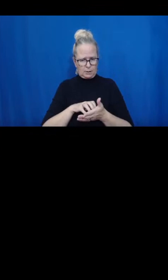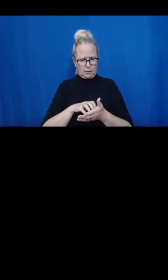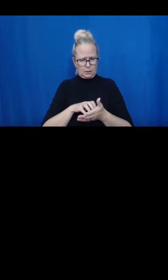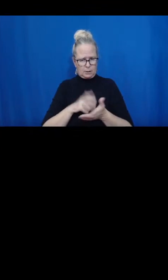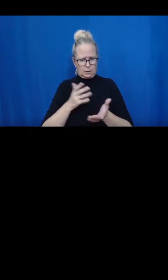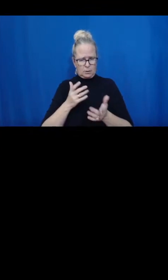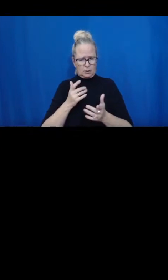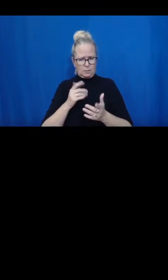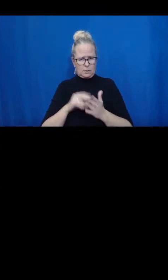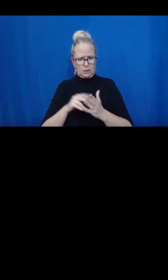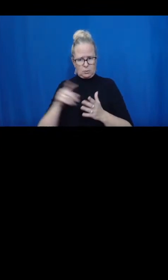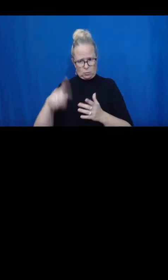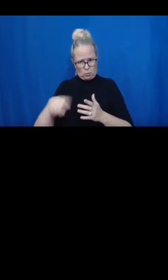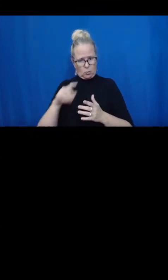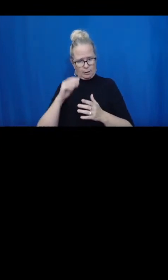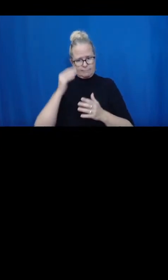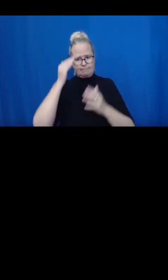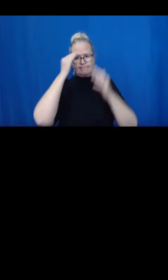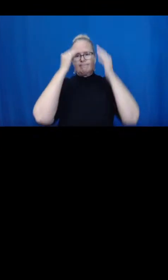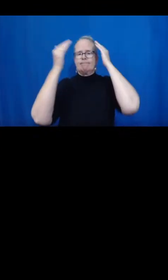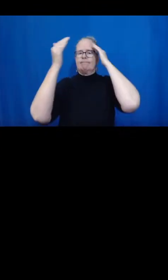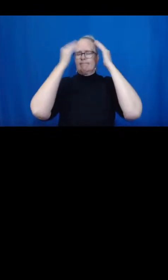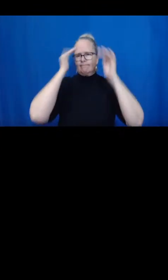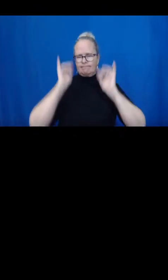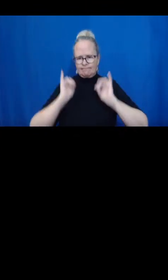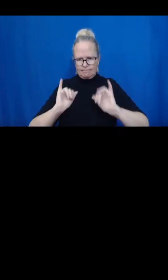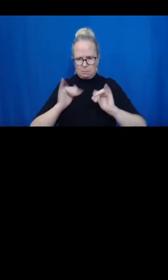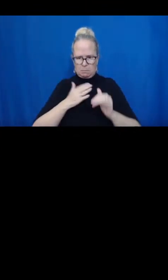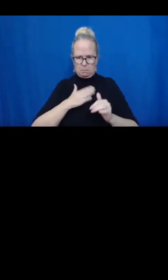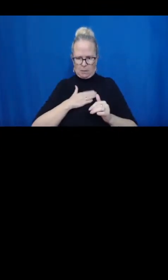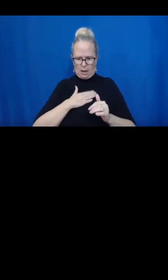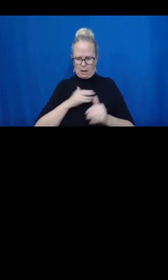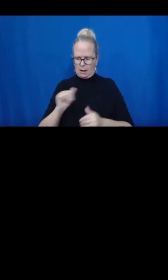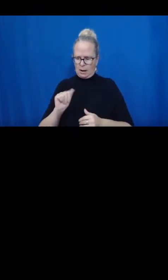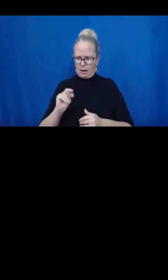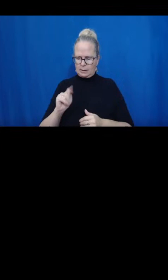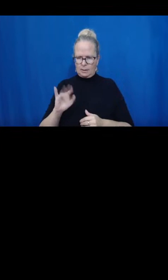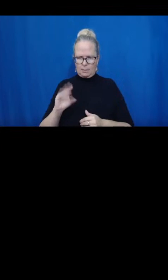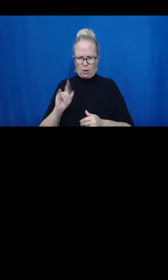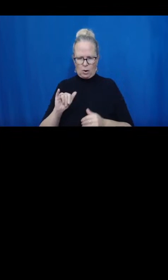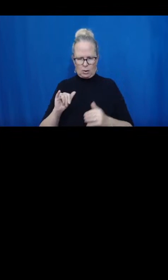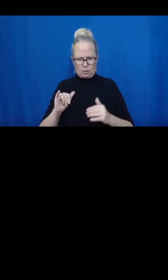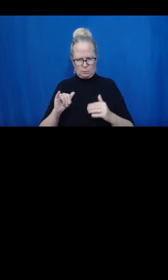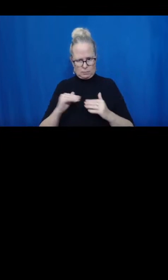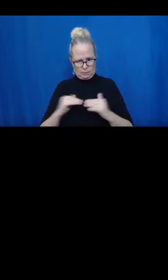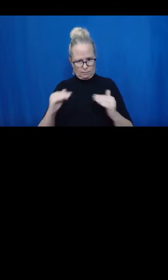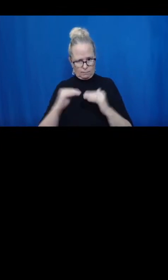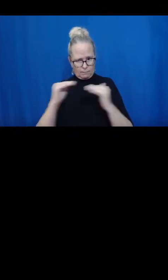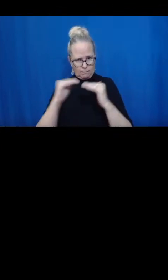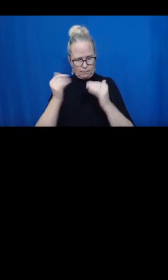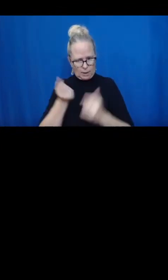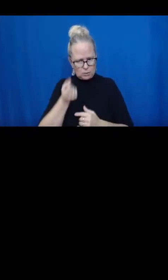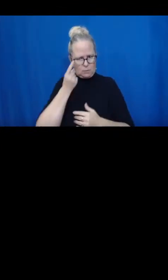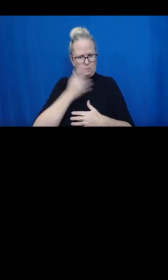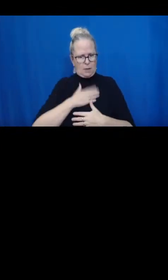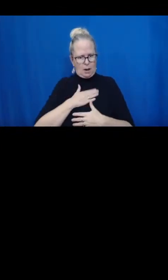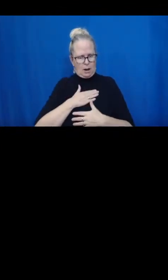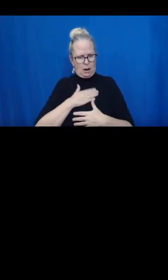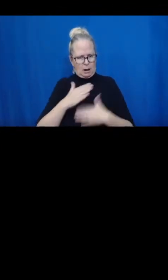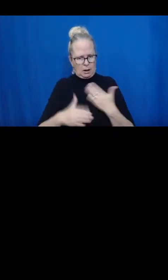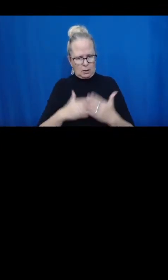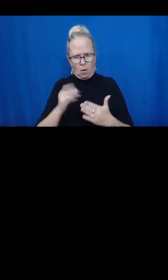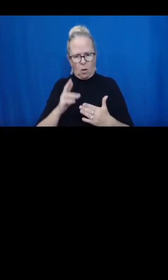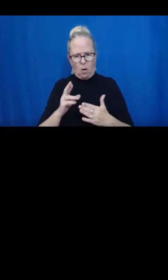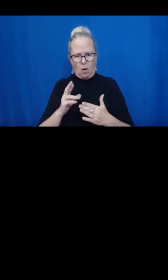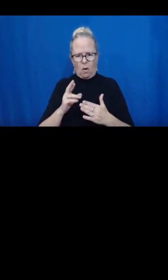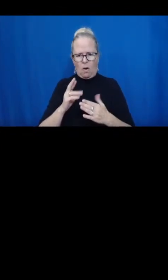if you're immunosuppressed and hope that you've retained some? Well, it's more complicated, unfortunately, than